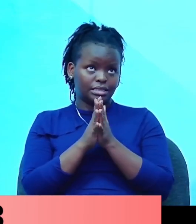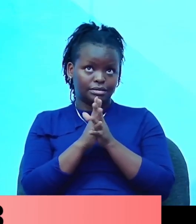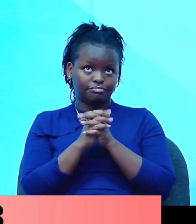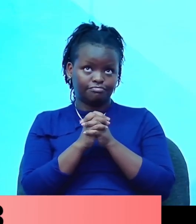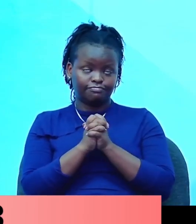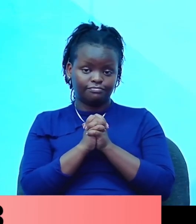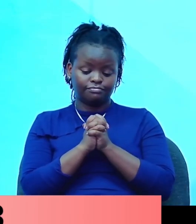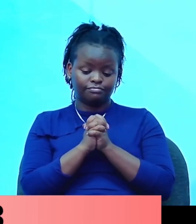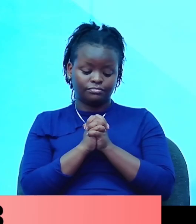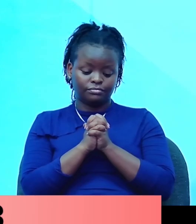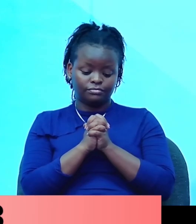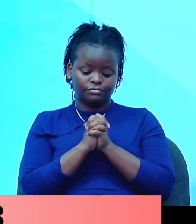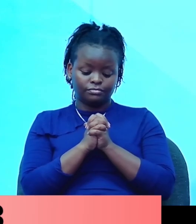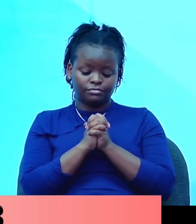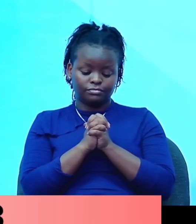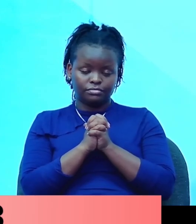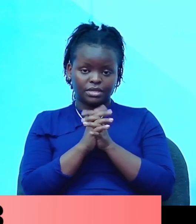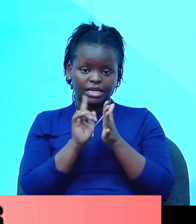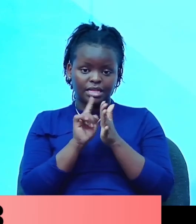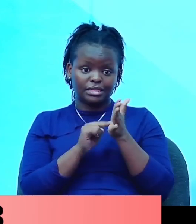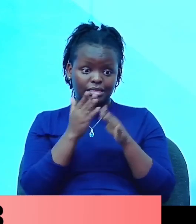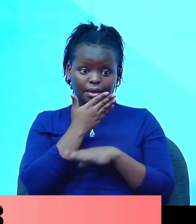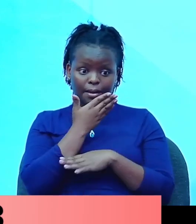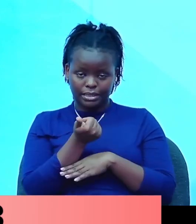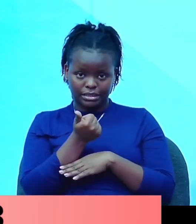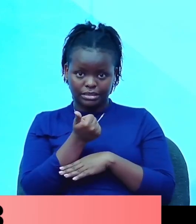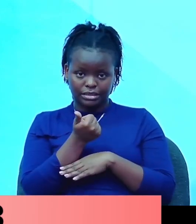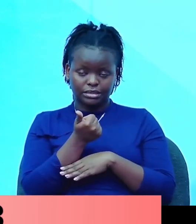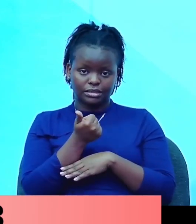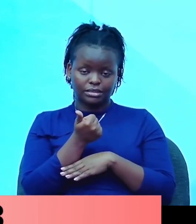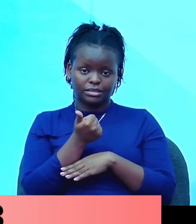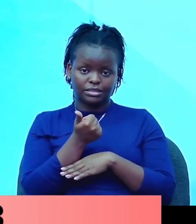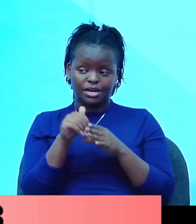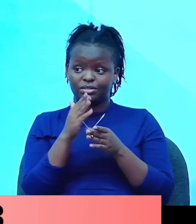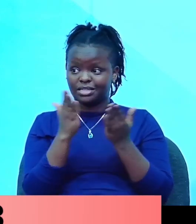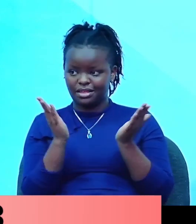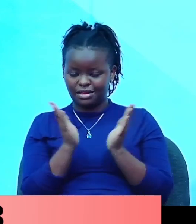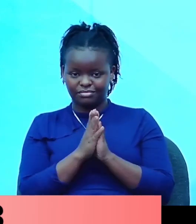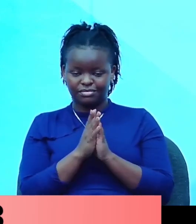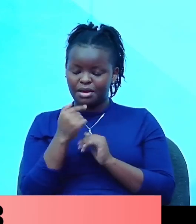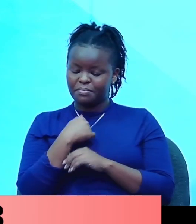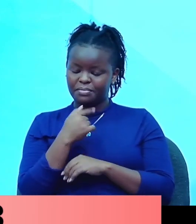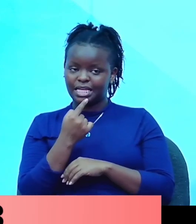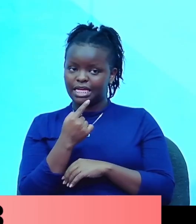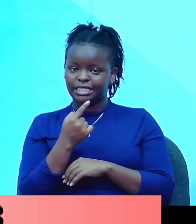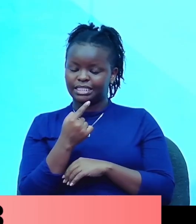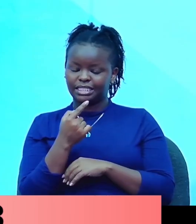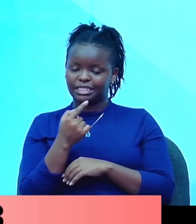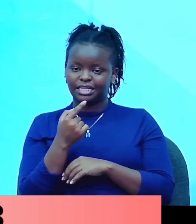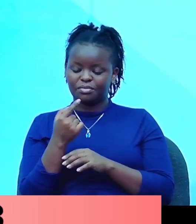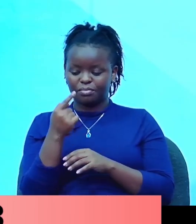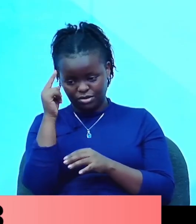this is one of the best apps out there. I'm not saying because I work there, I mean, it's right, but it is